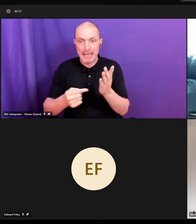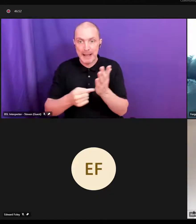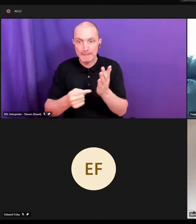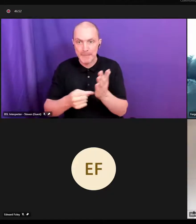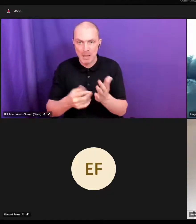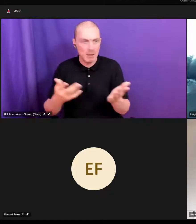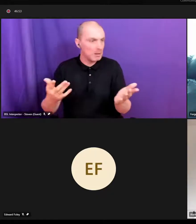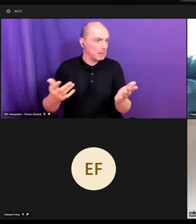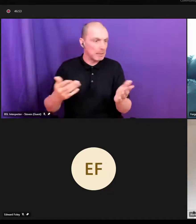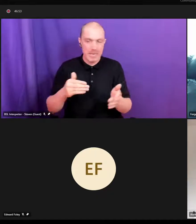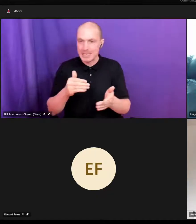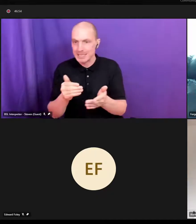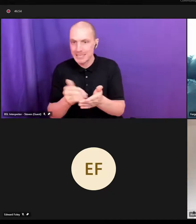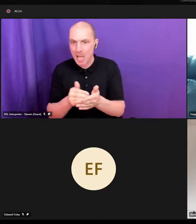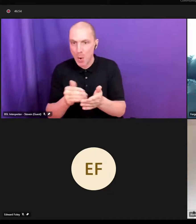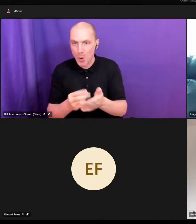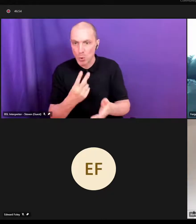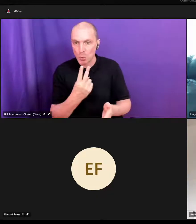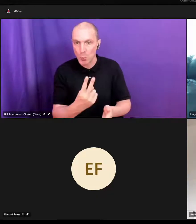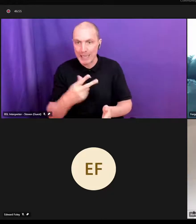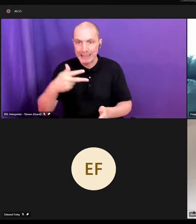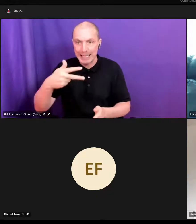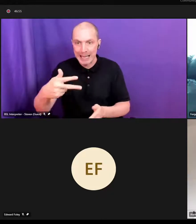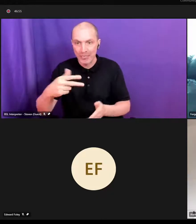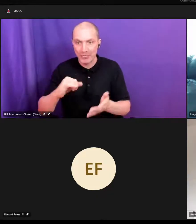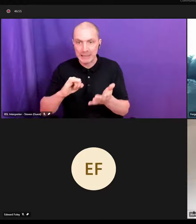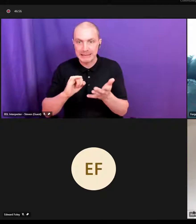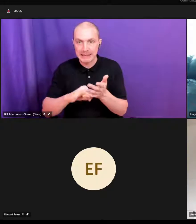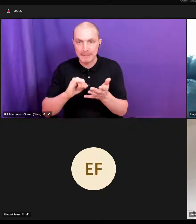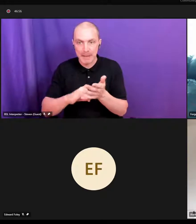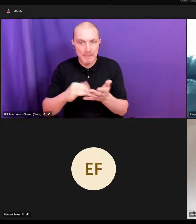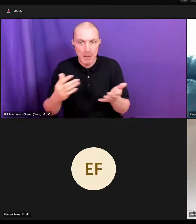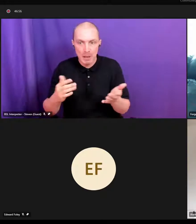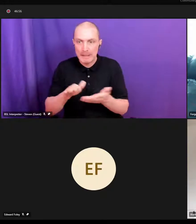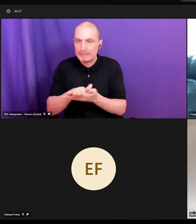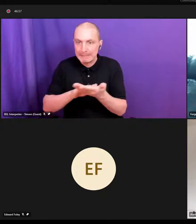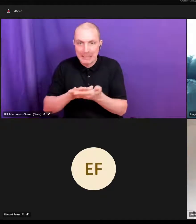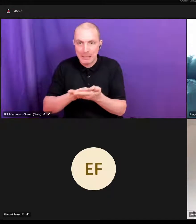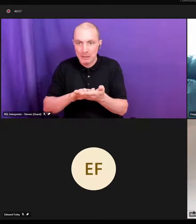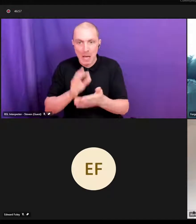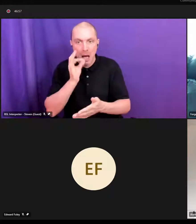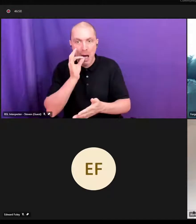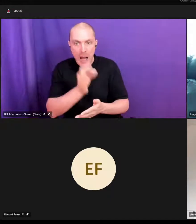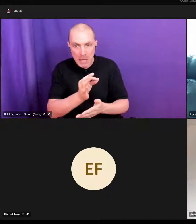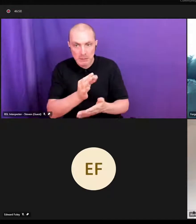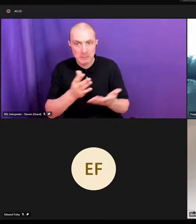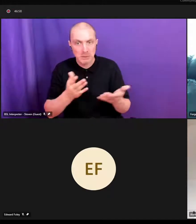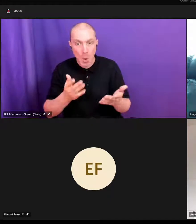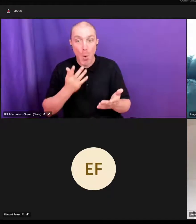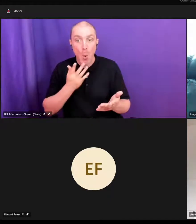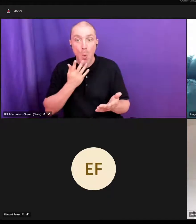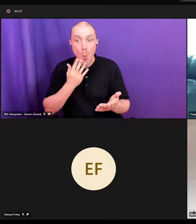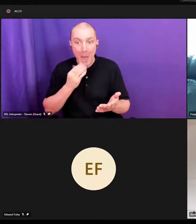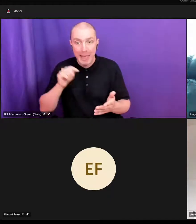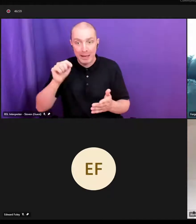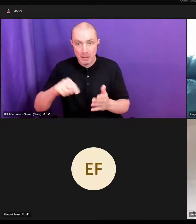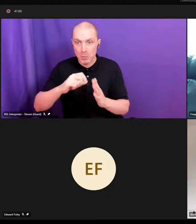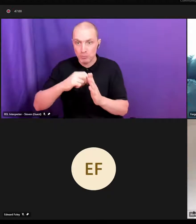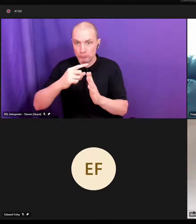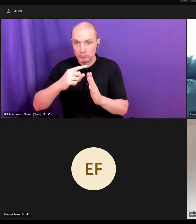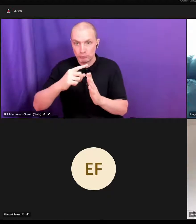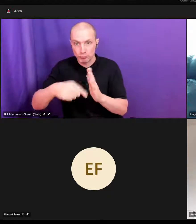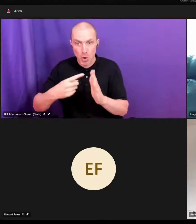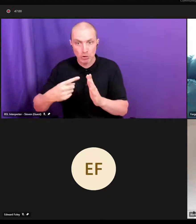of September, can I ask if there's any update on when that project is likely to conclude? And